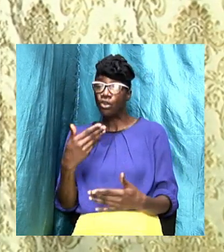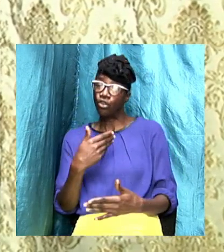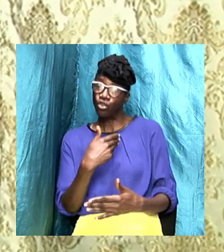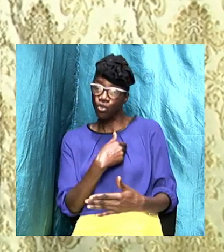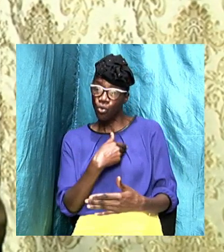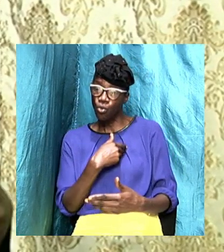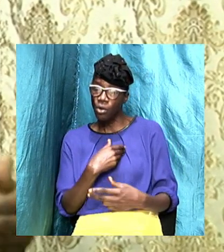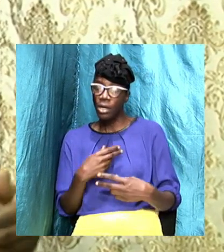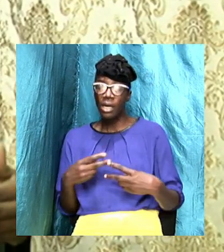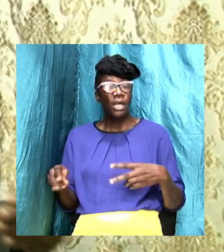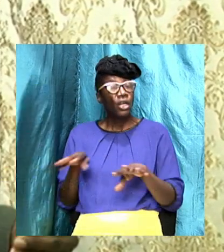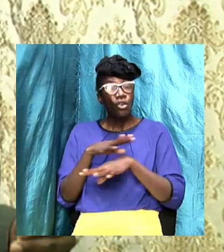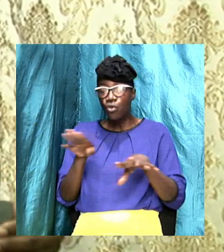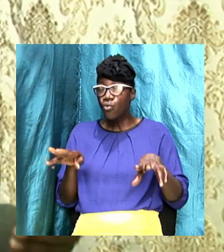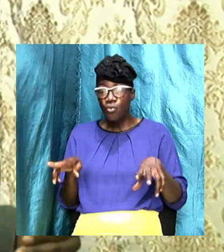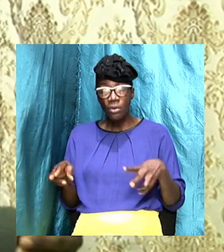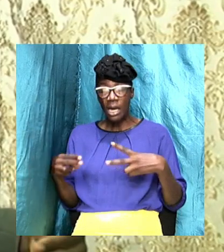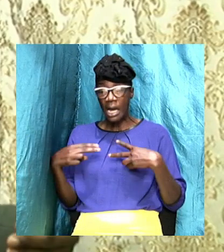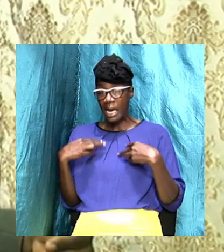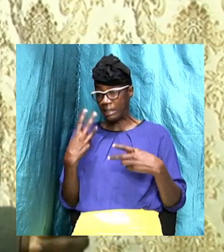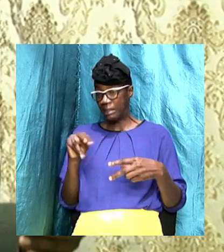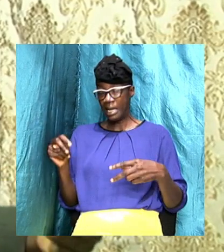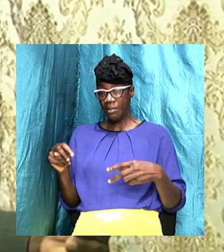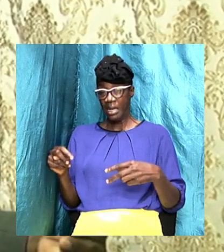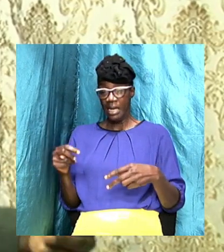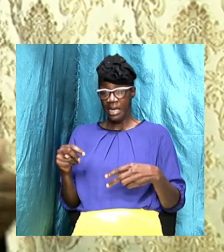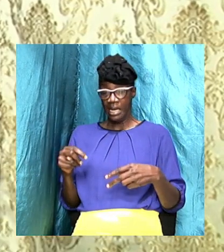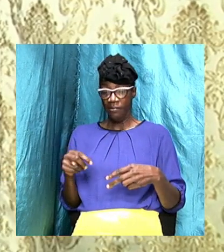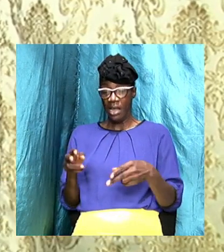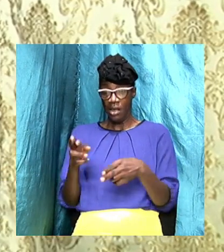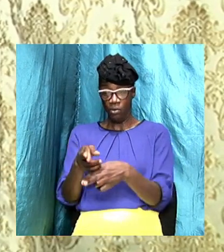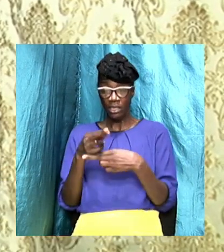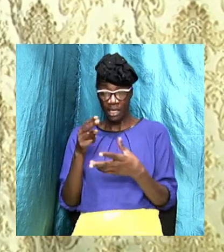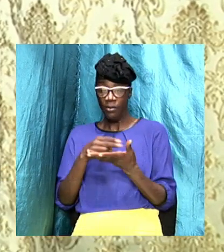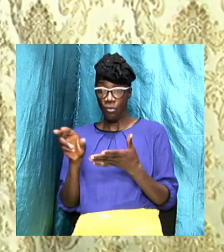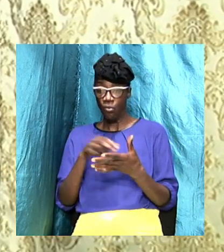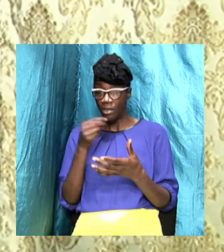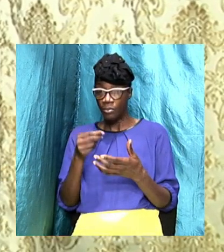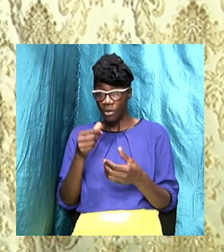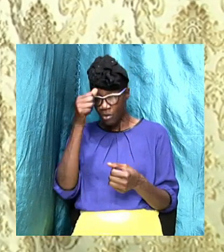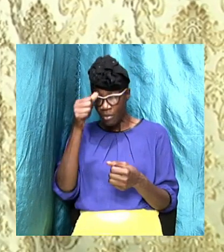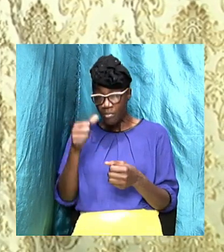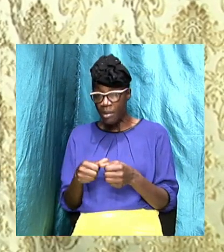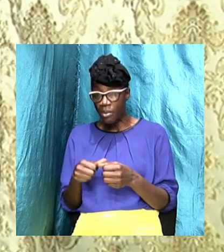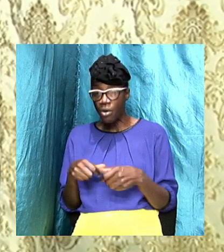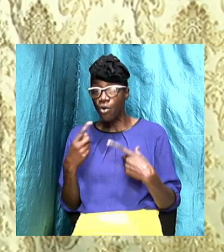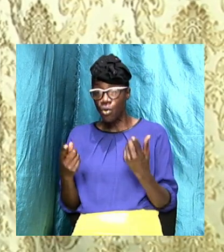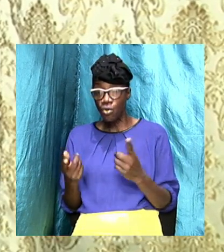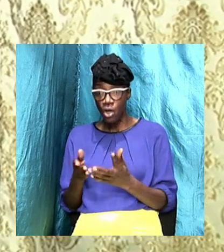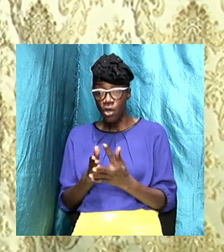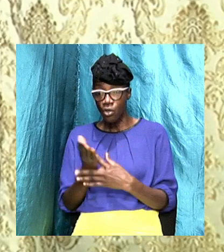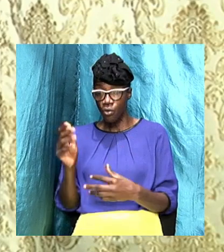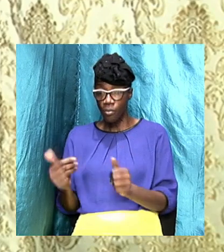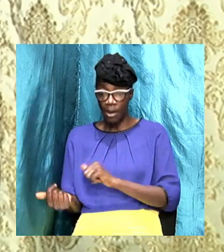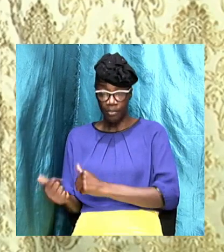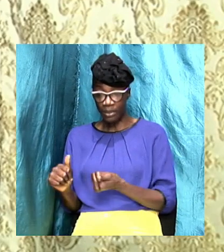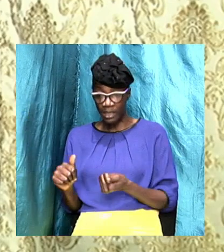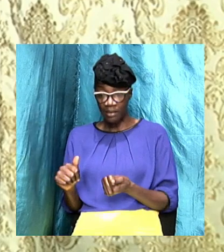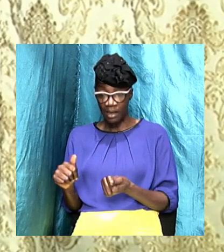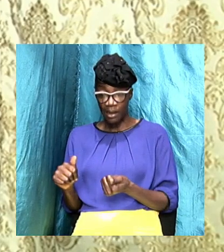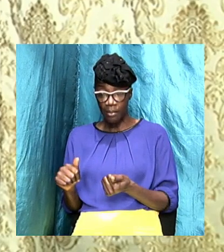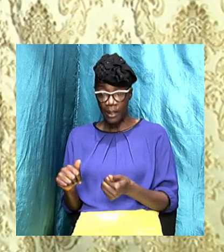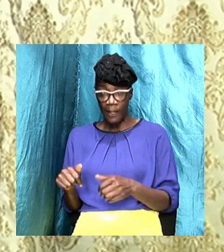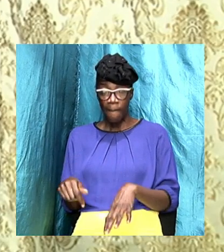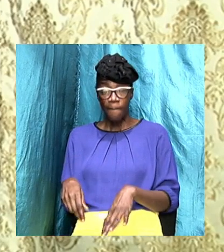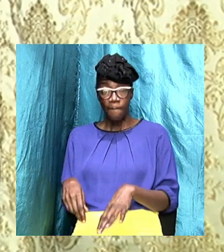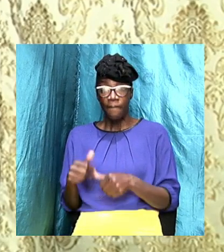we have not asked them if they have received the Holy Ghost. Remember when we went through baptism, the Apostle